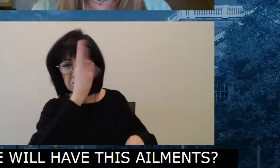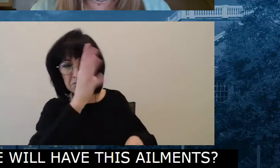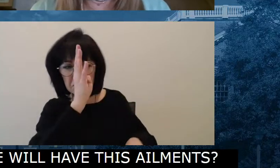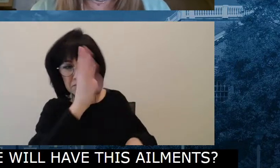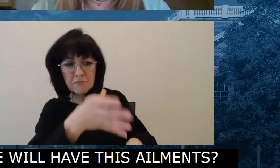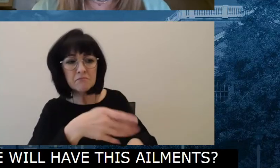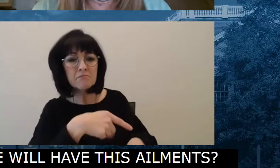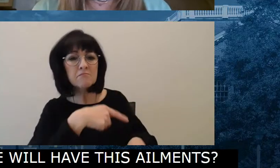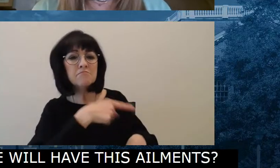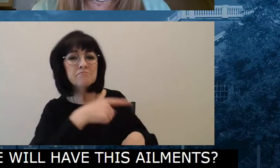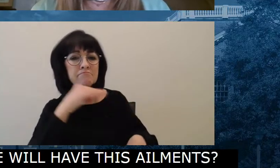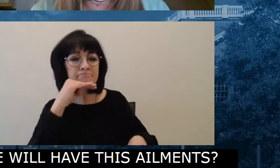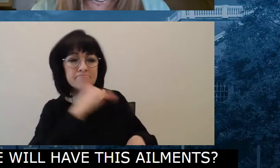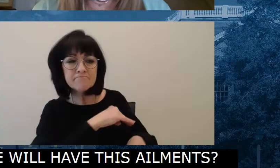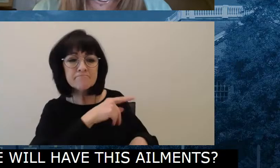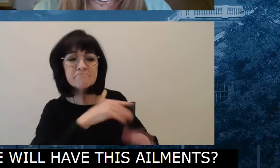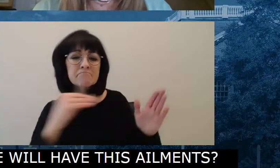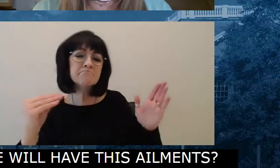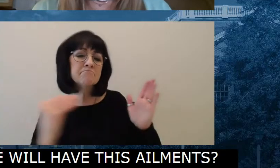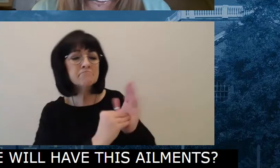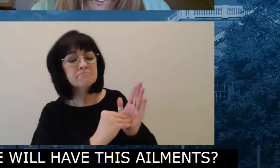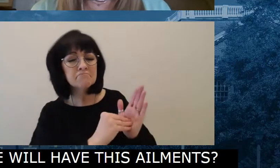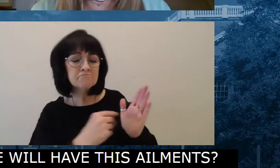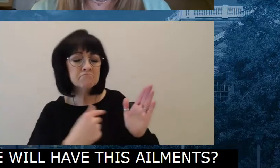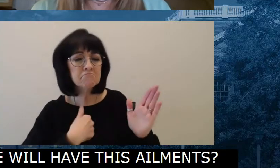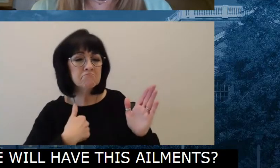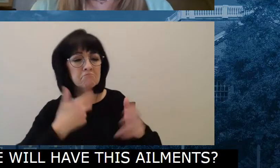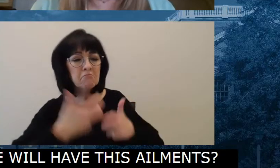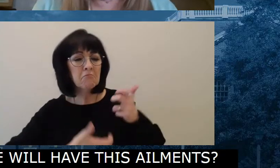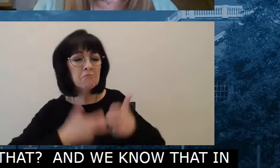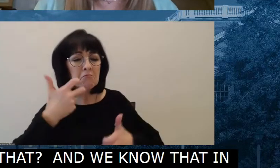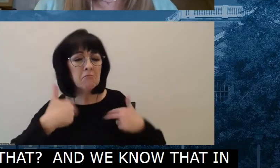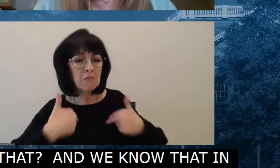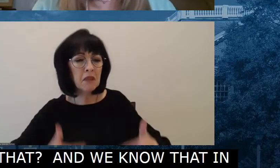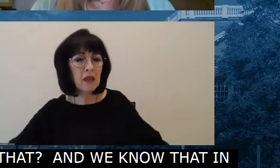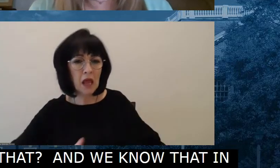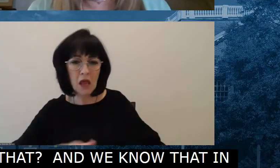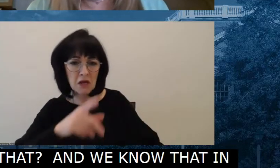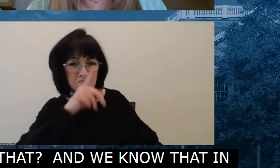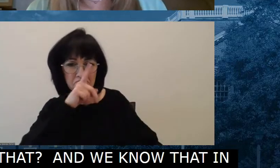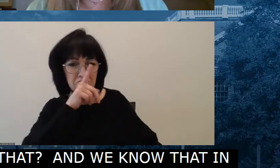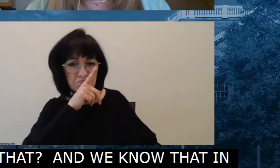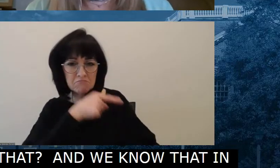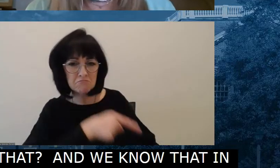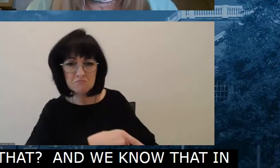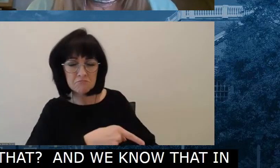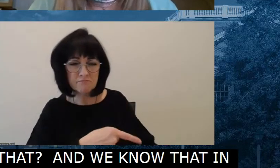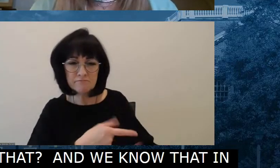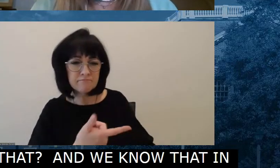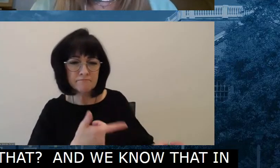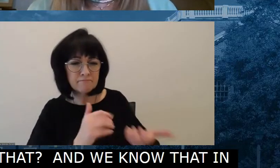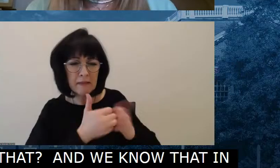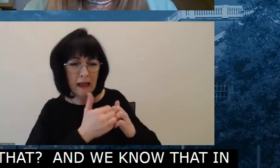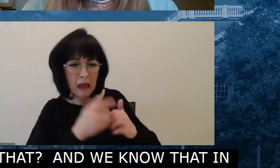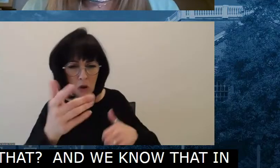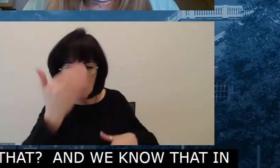different areas where they can get a vaccine ahead of the time. Yeah, Cassie, that's a really great question. And that